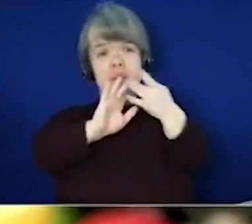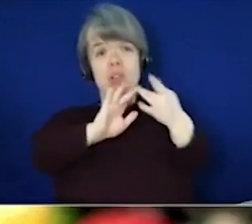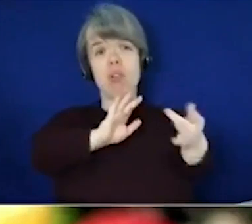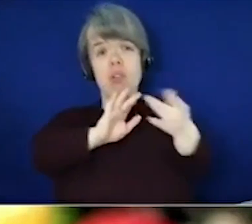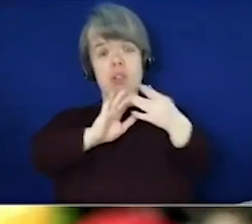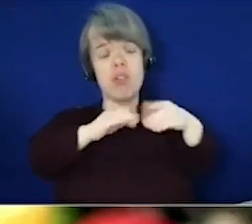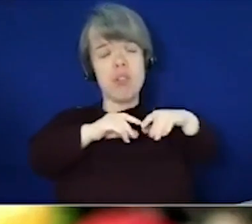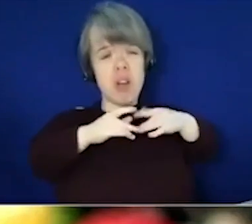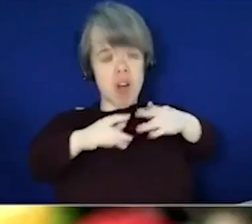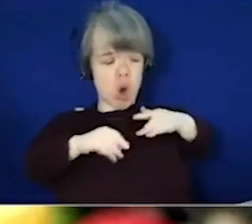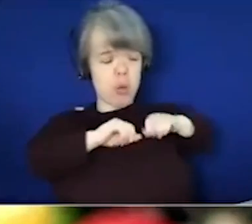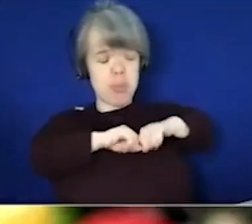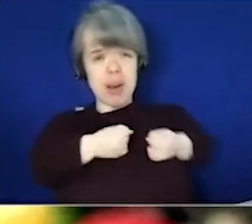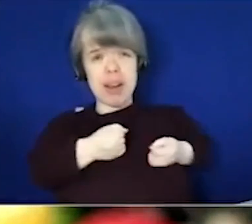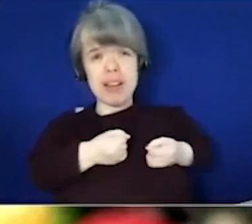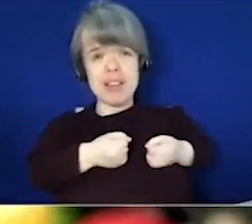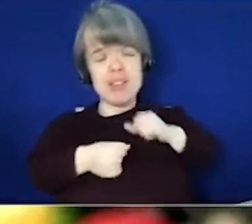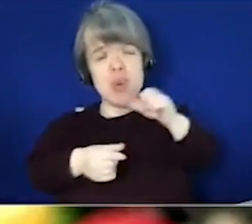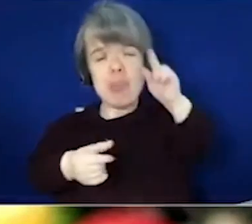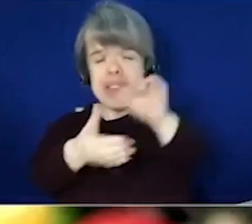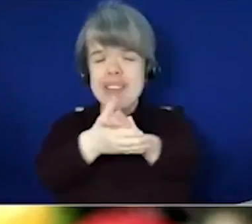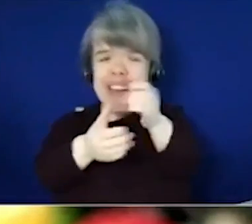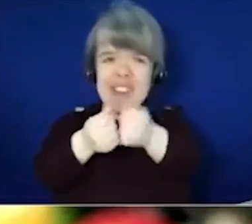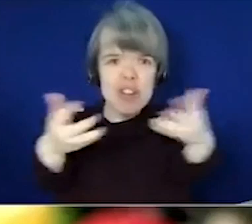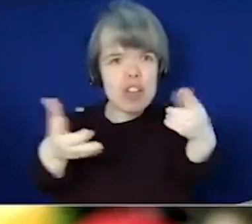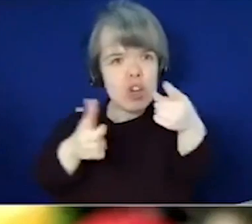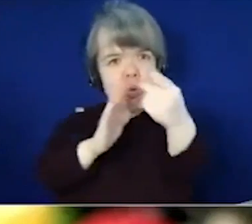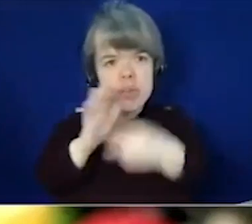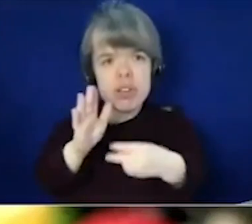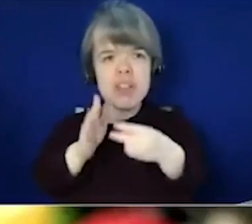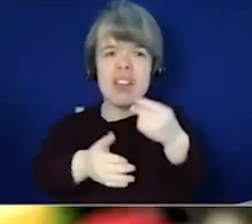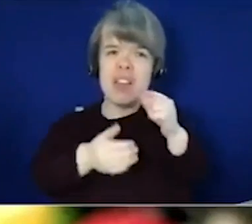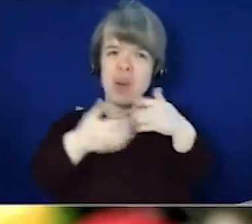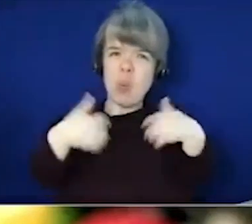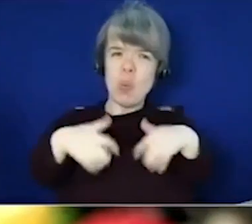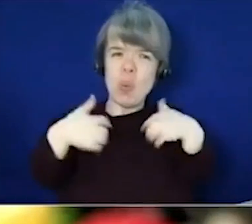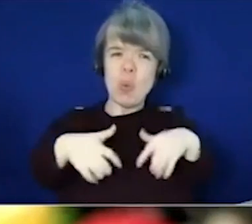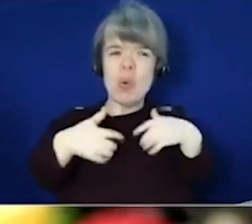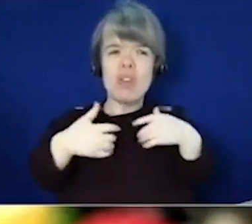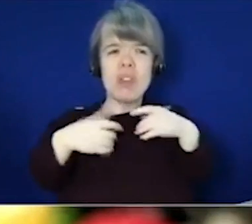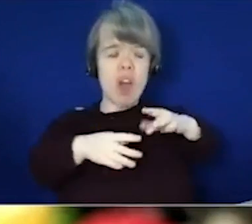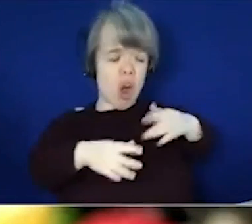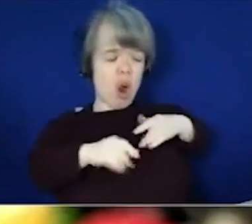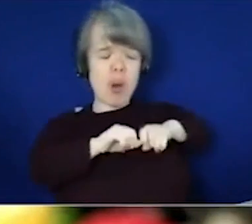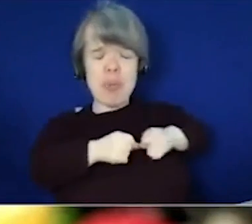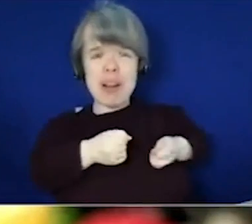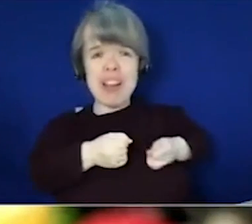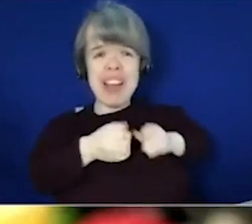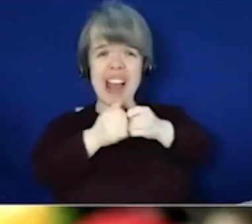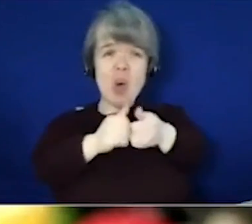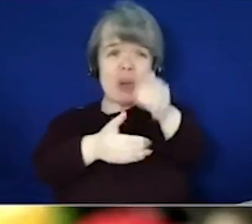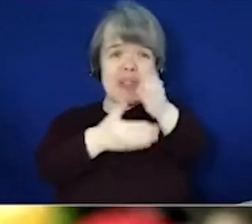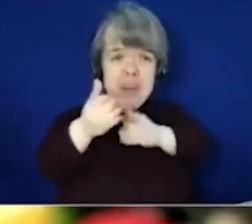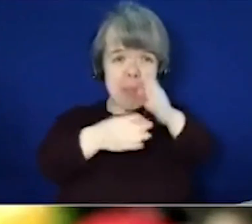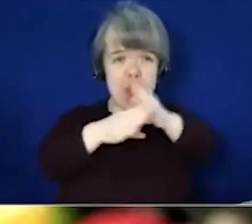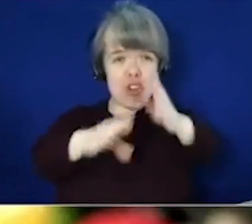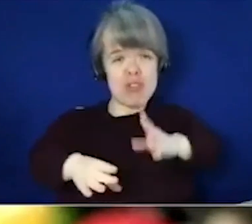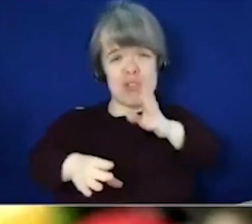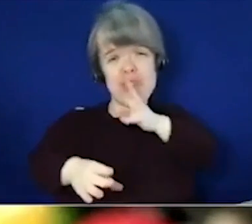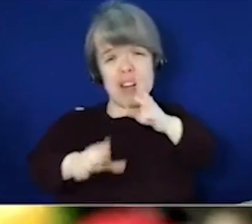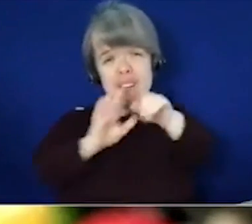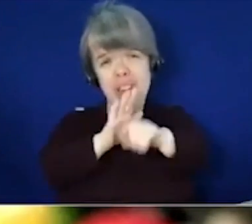you. And if I can just build off one or two things that Howard said, if you are a store manager that is in a store that has